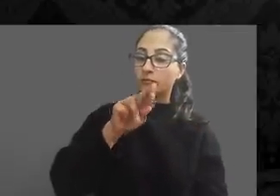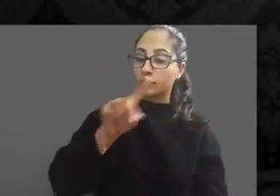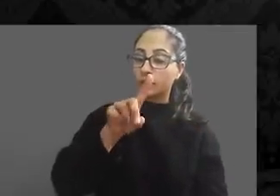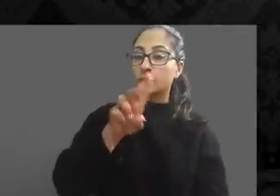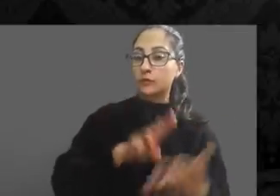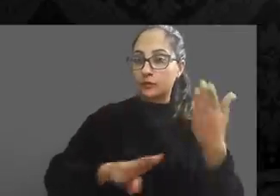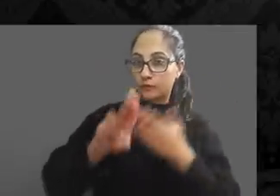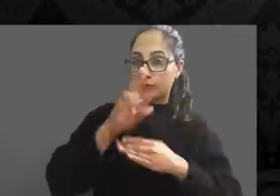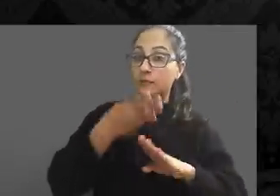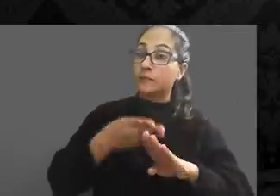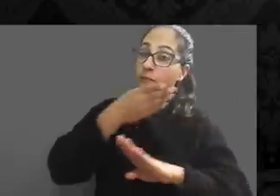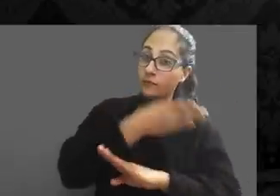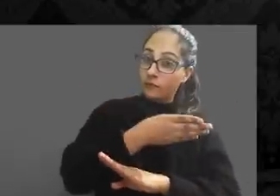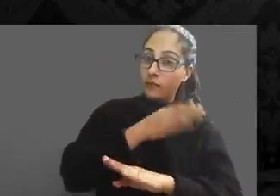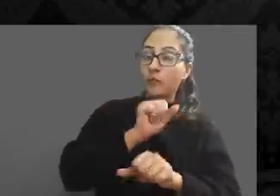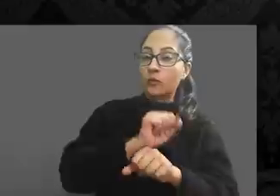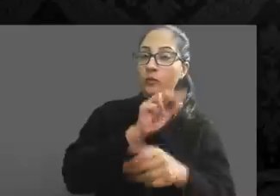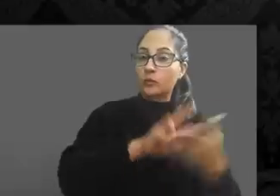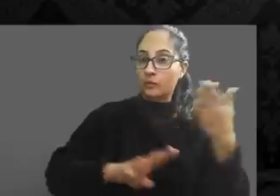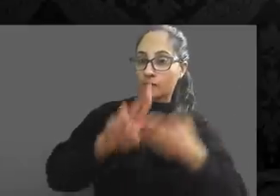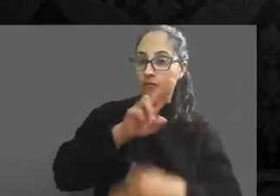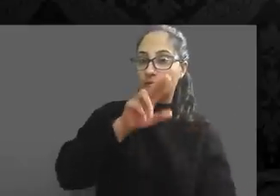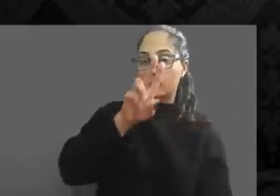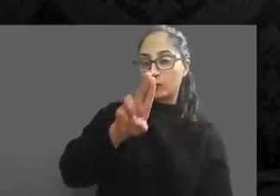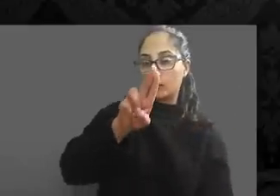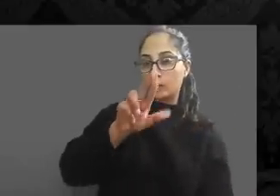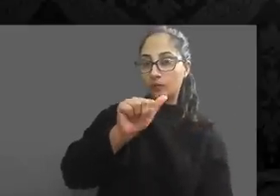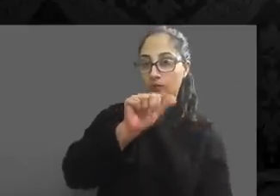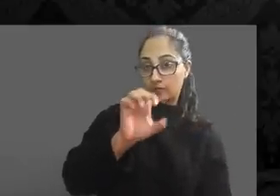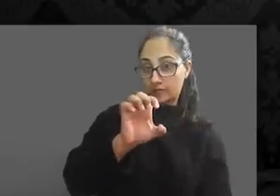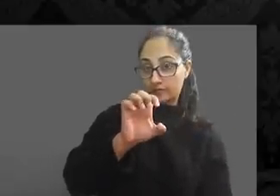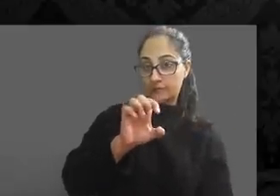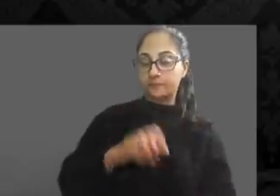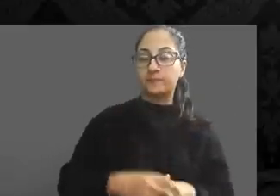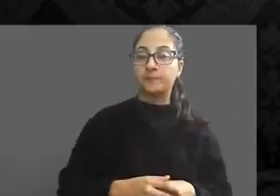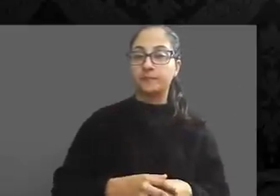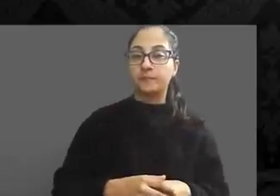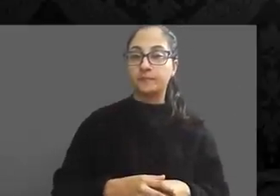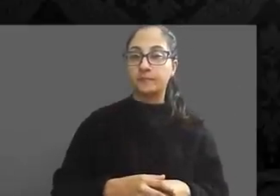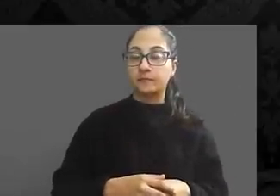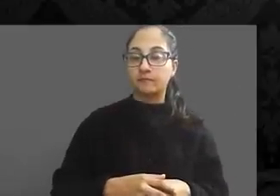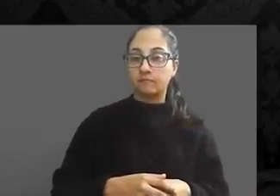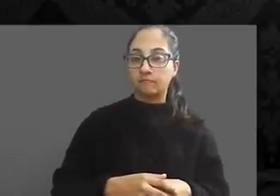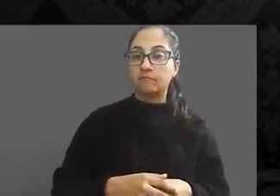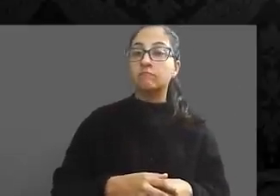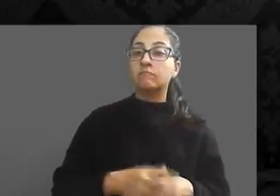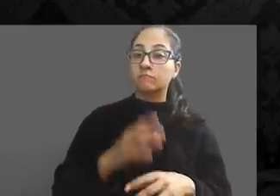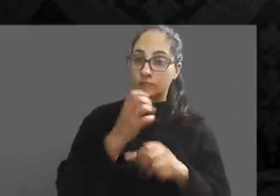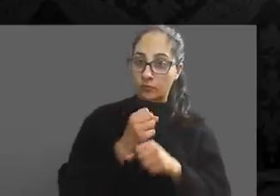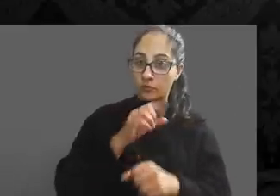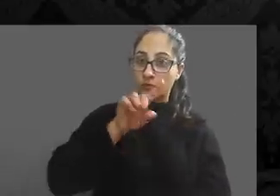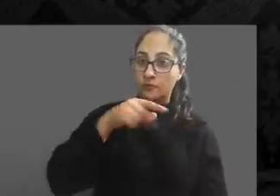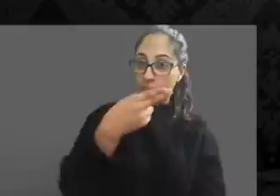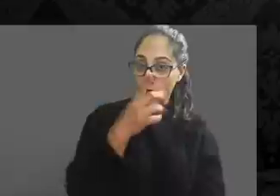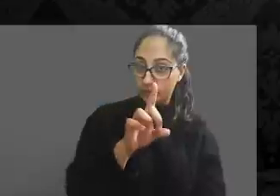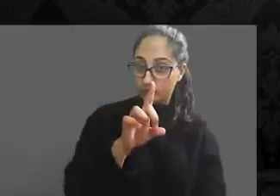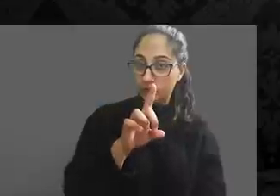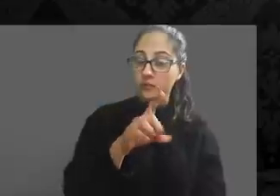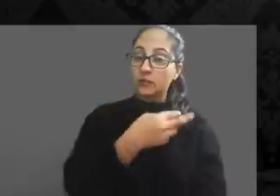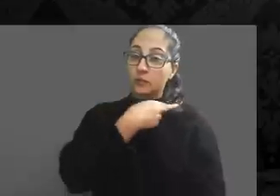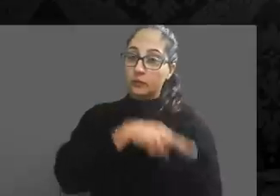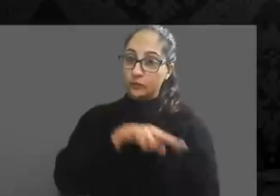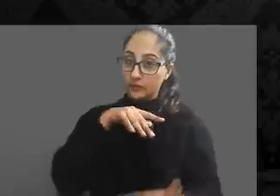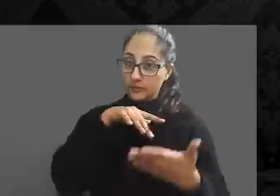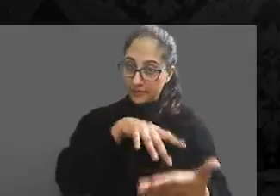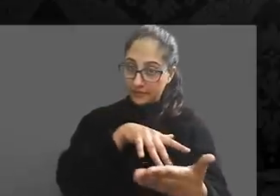of World Humanities at Zayed University in the UAE. After earning a joint honors degree with distinction in religious